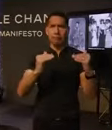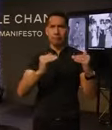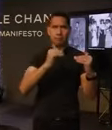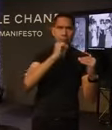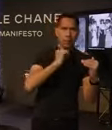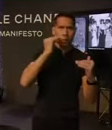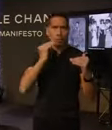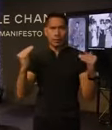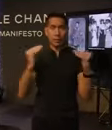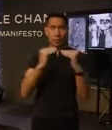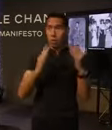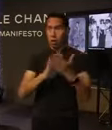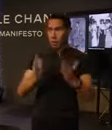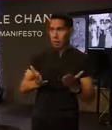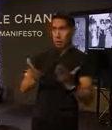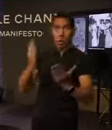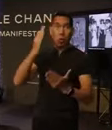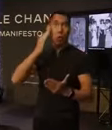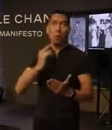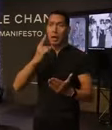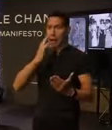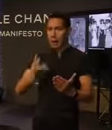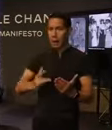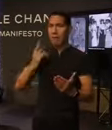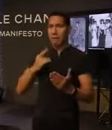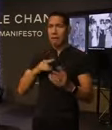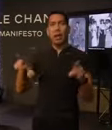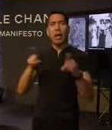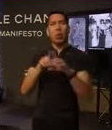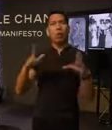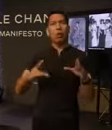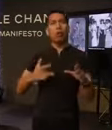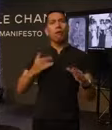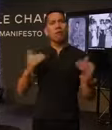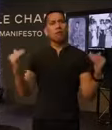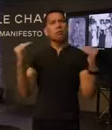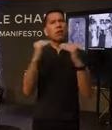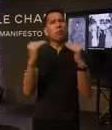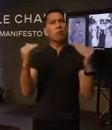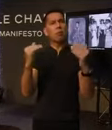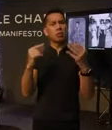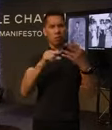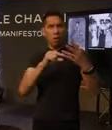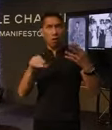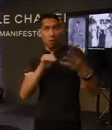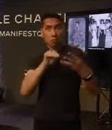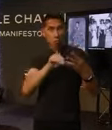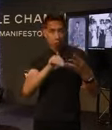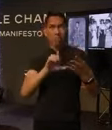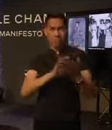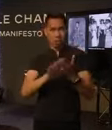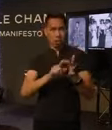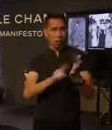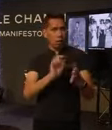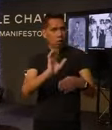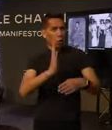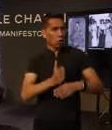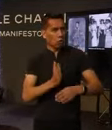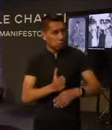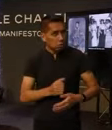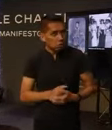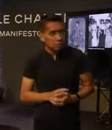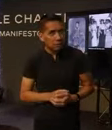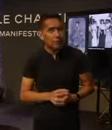it's allowing women to live in a way that is equal. So that's precisely what Chanel was doing